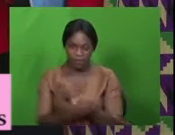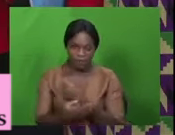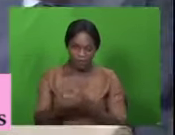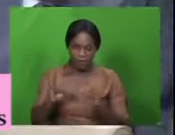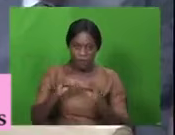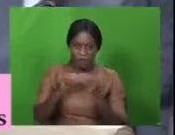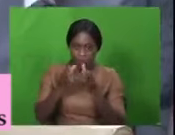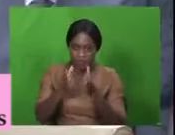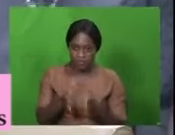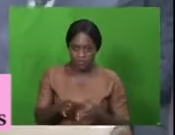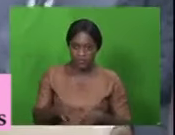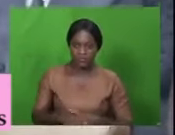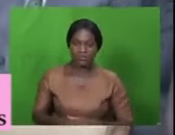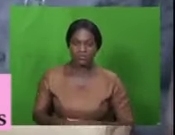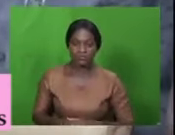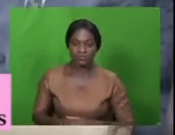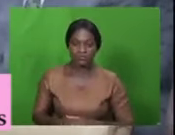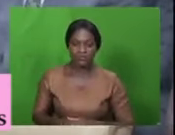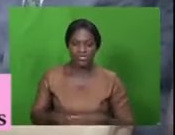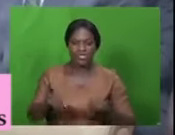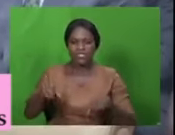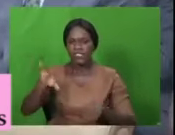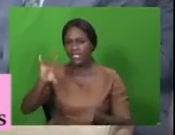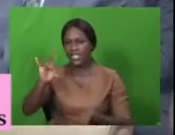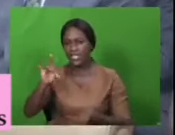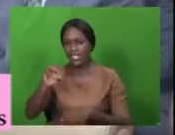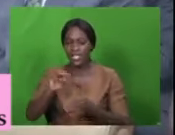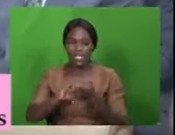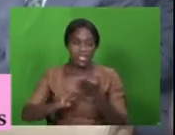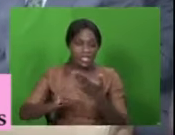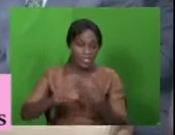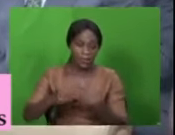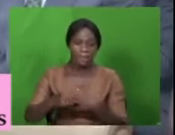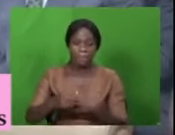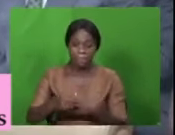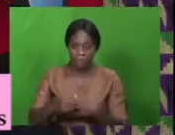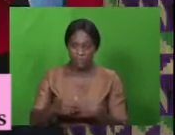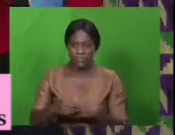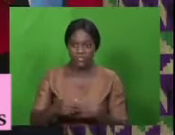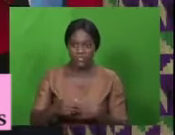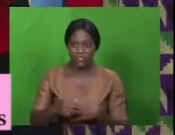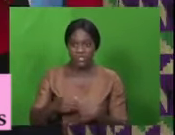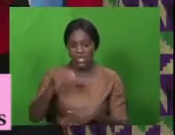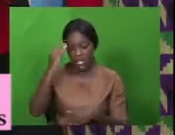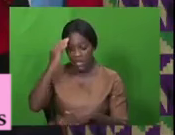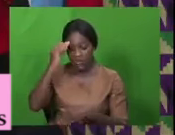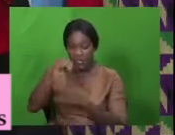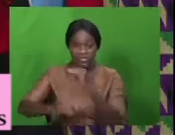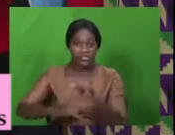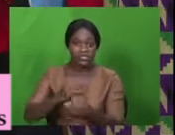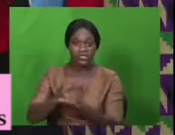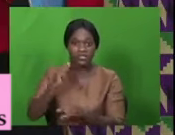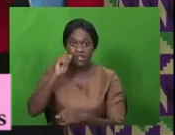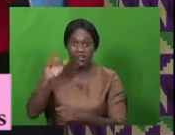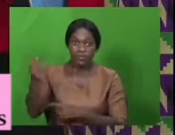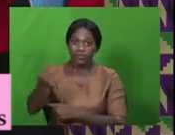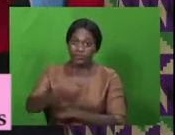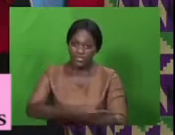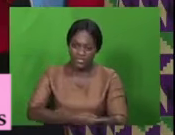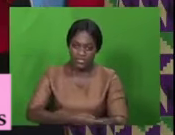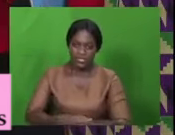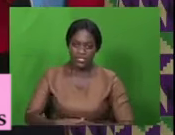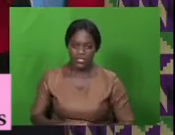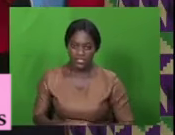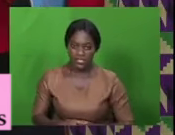Mr. Speaker, it is the 8th of March today, and that means it is International Women's Day, the day